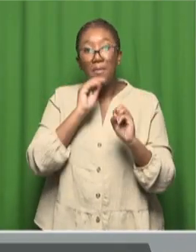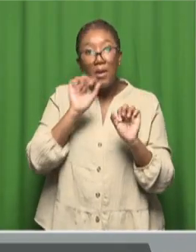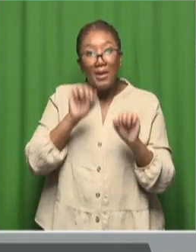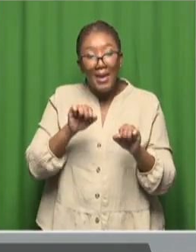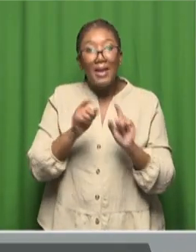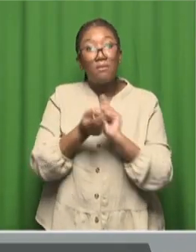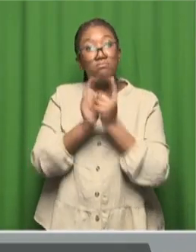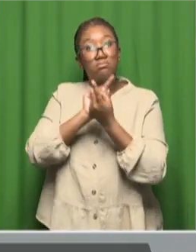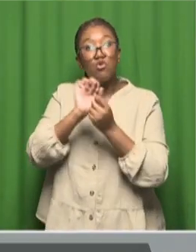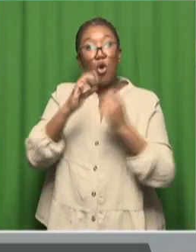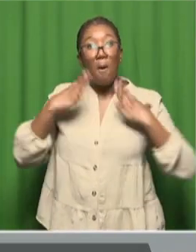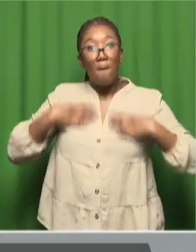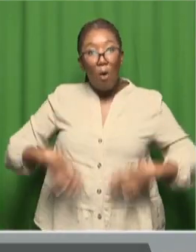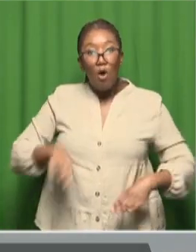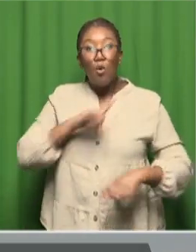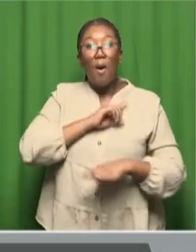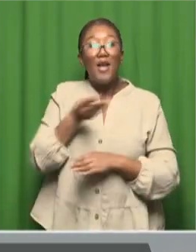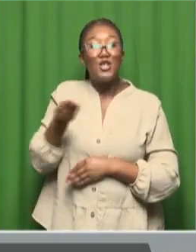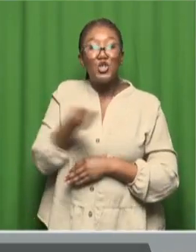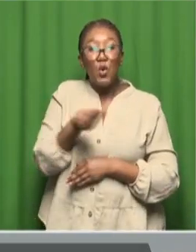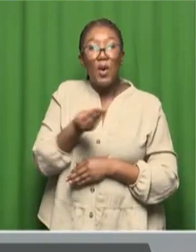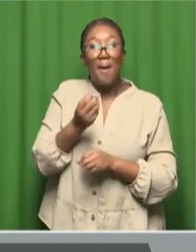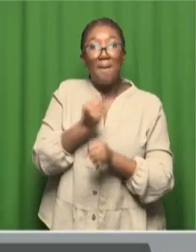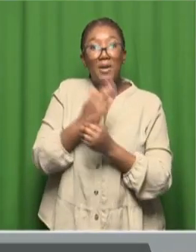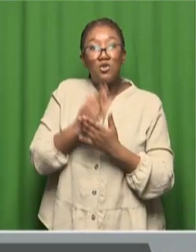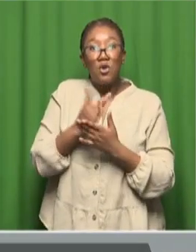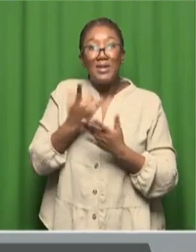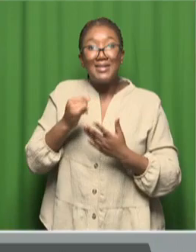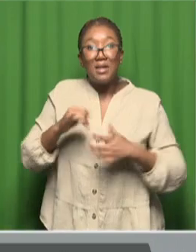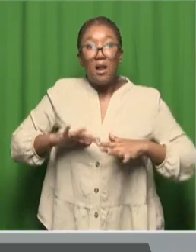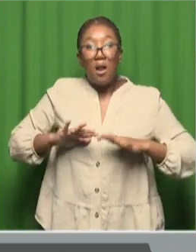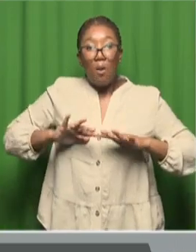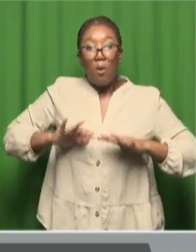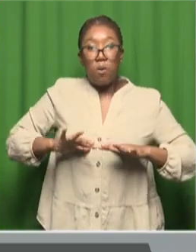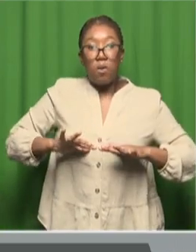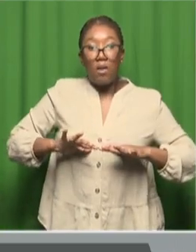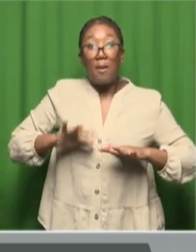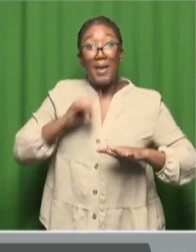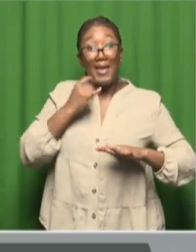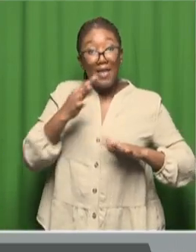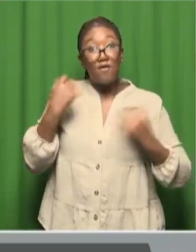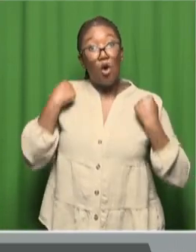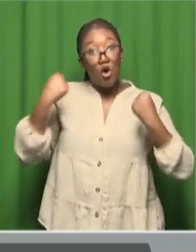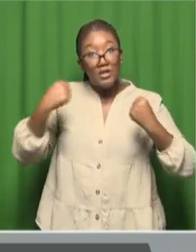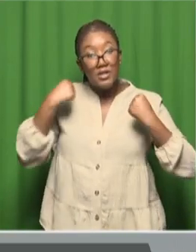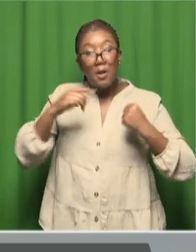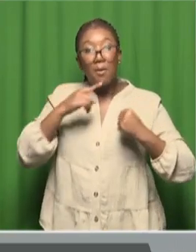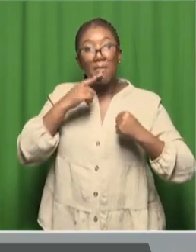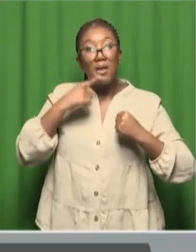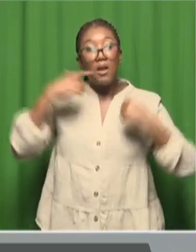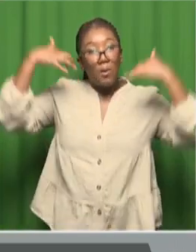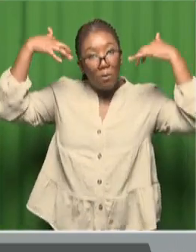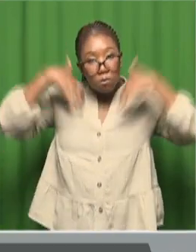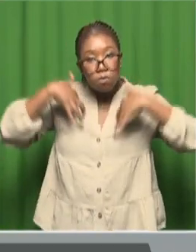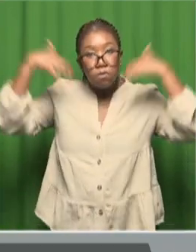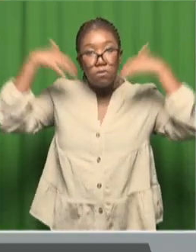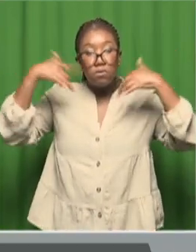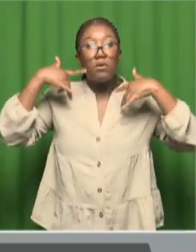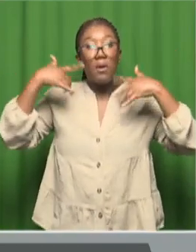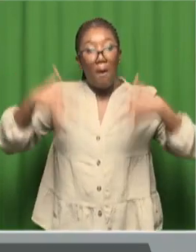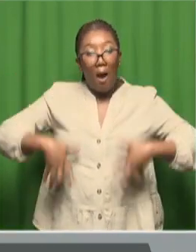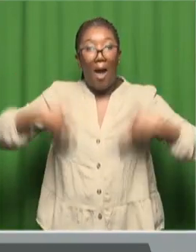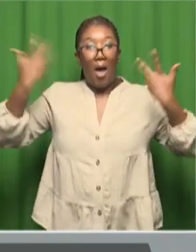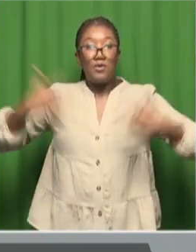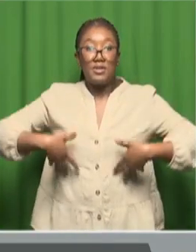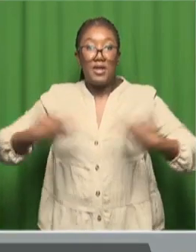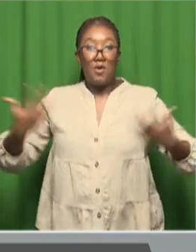the glucose and thereby unable to regulate your glucose levels, leading to high glucose levels for a long time, and that leads